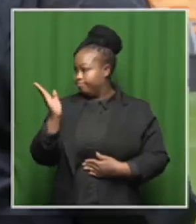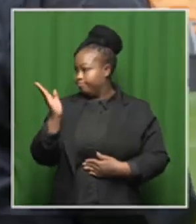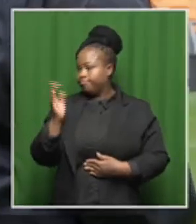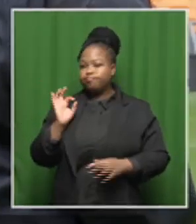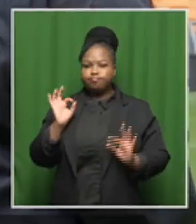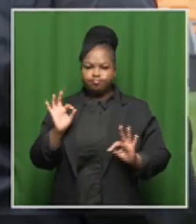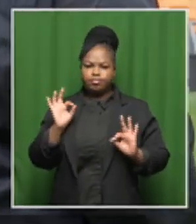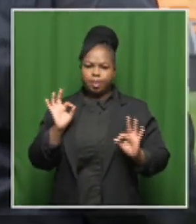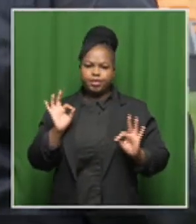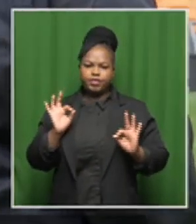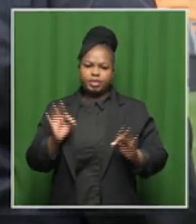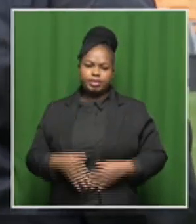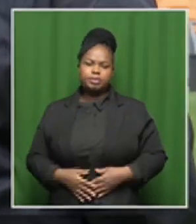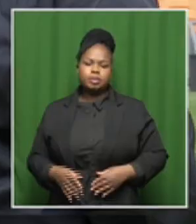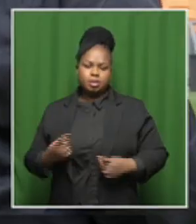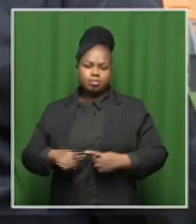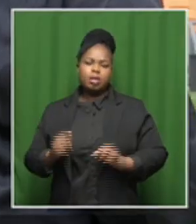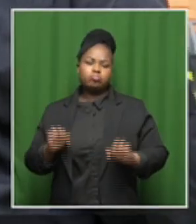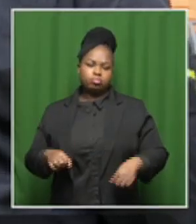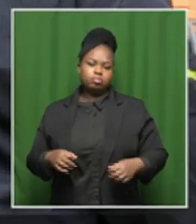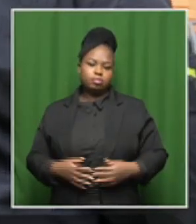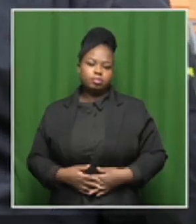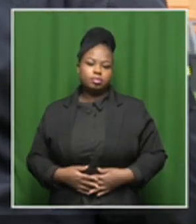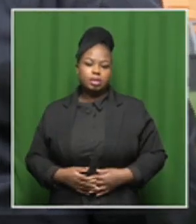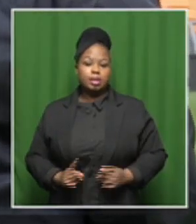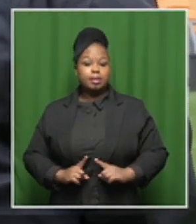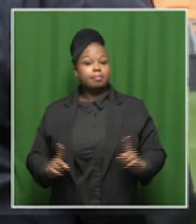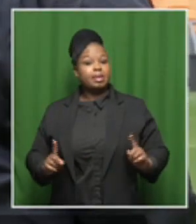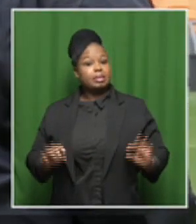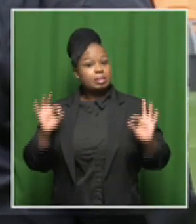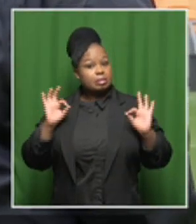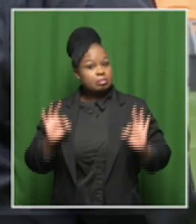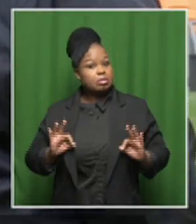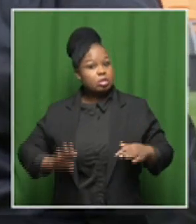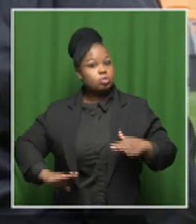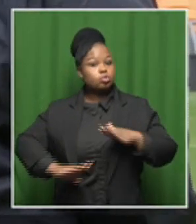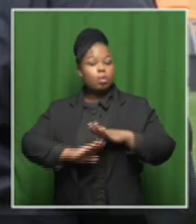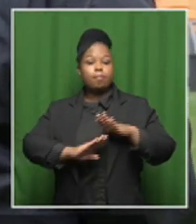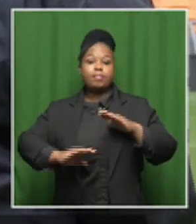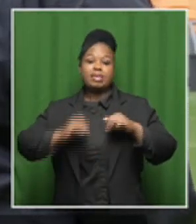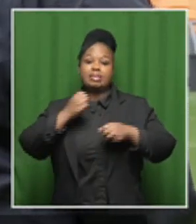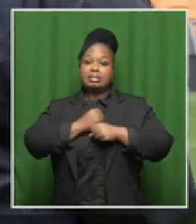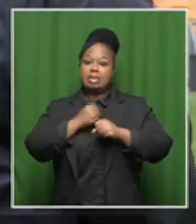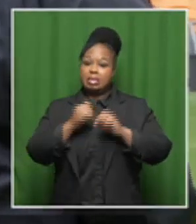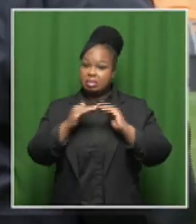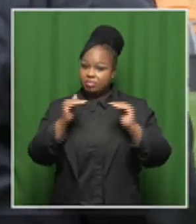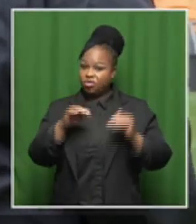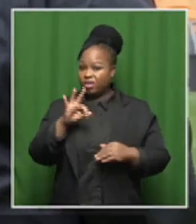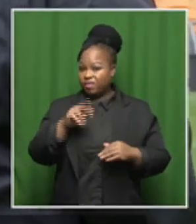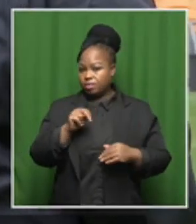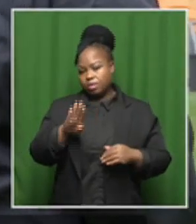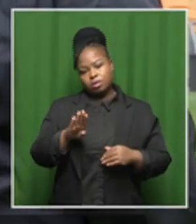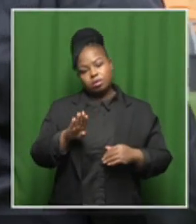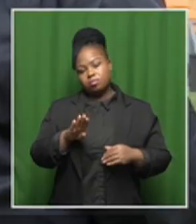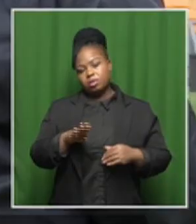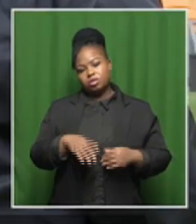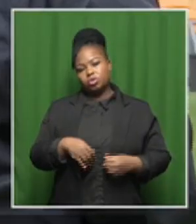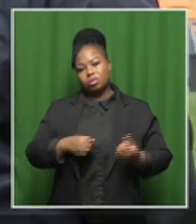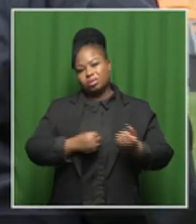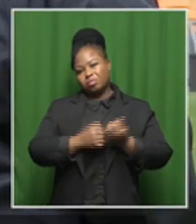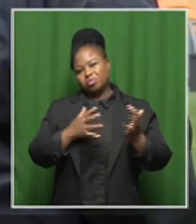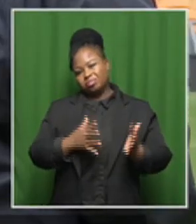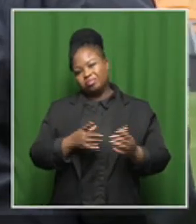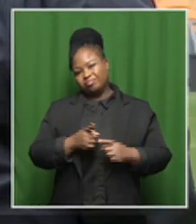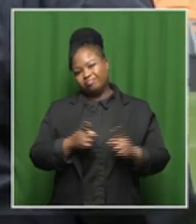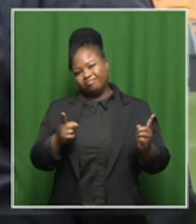a perfectly playable surface, but not of the standard that I want at FNB and that we want fans and sponsors